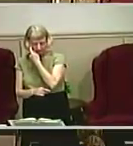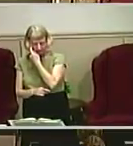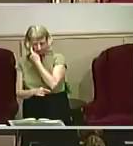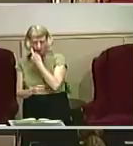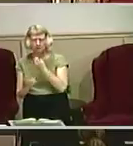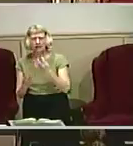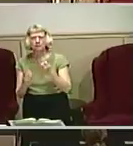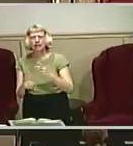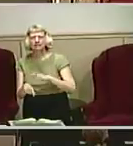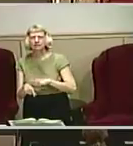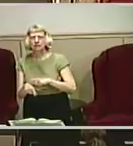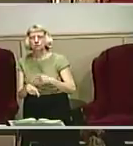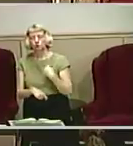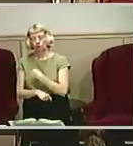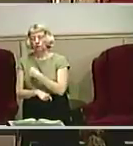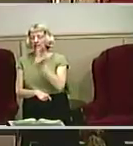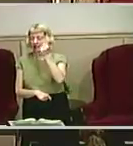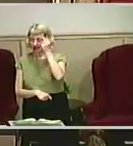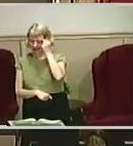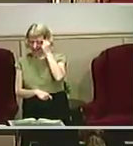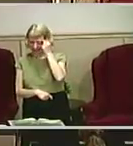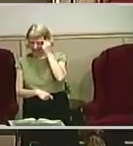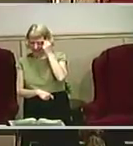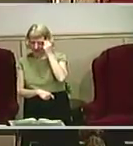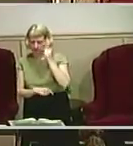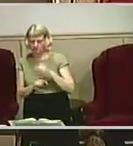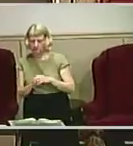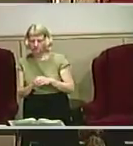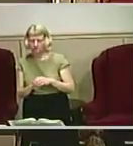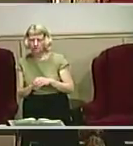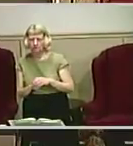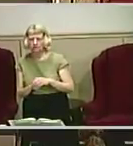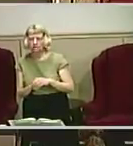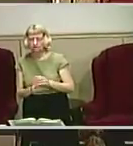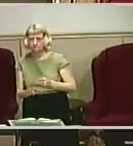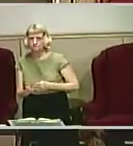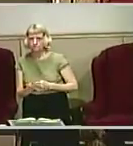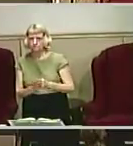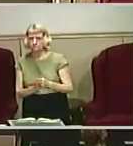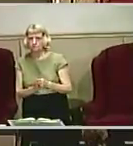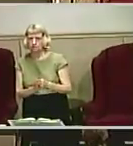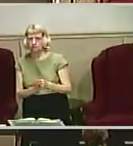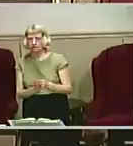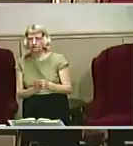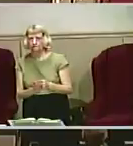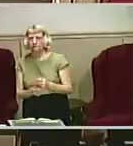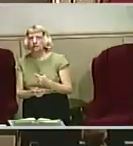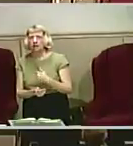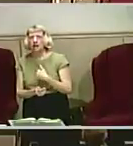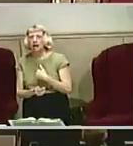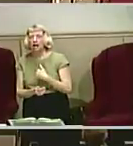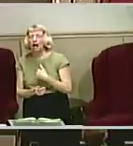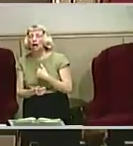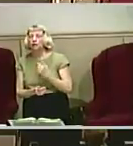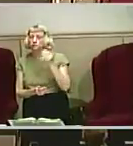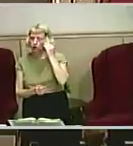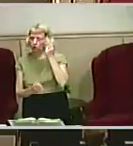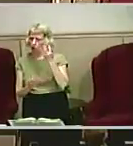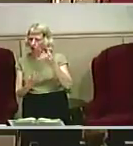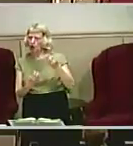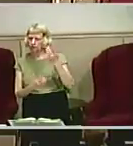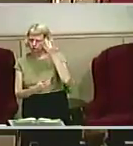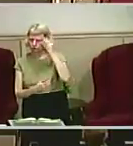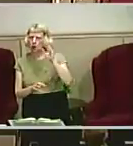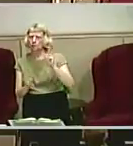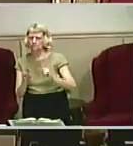A lot of times we think, and you know what? Be honest with you, I know a lot of smart people. And I'm